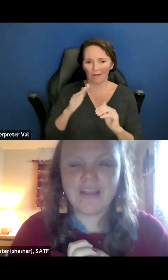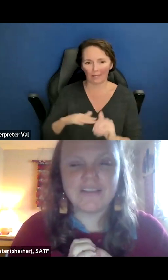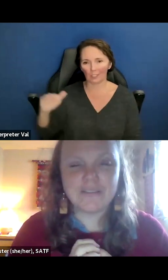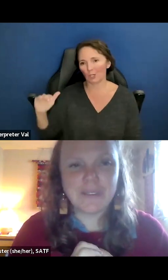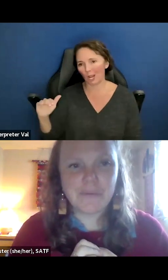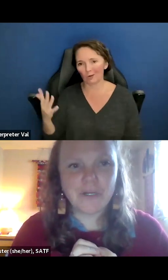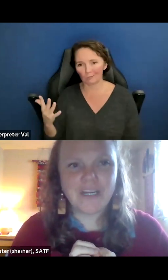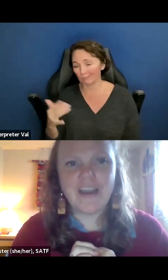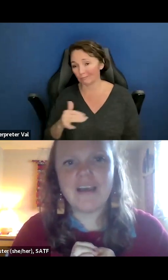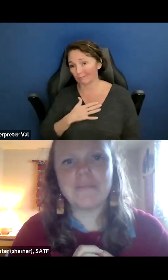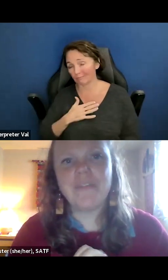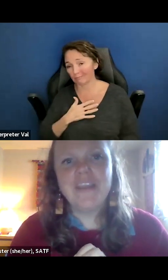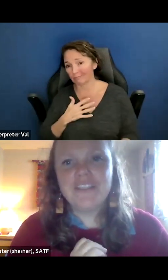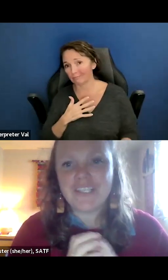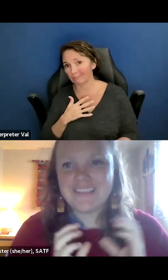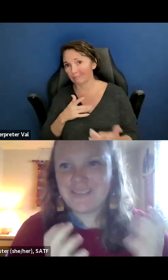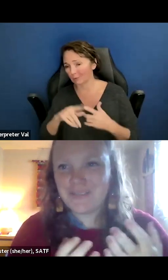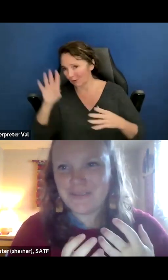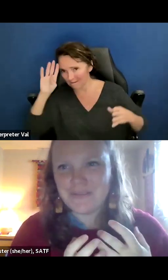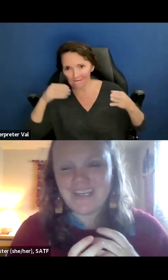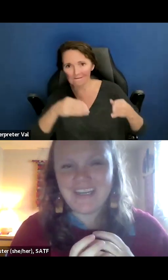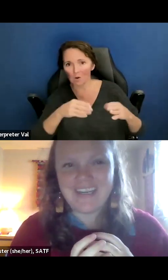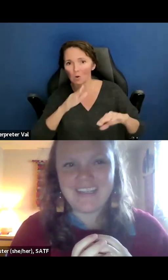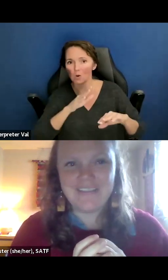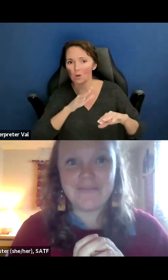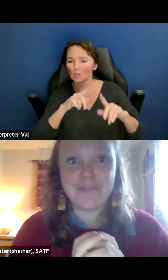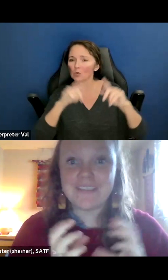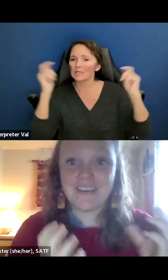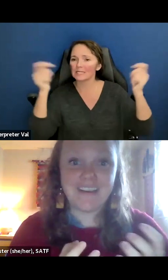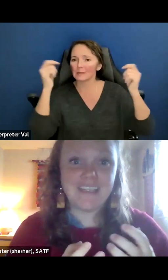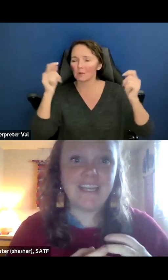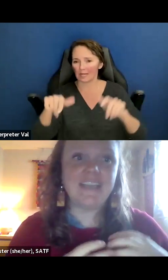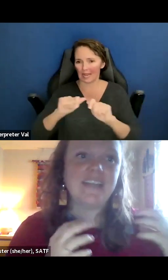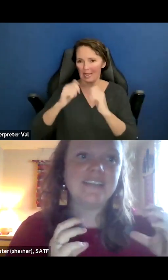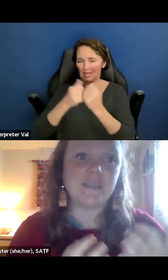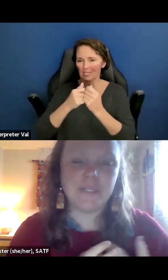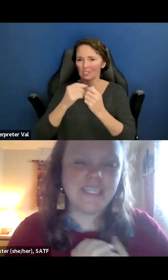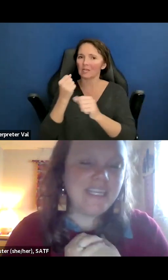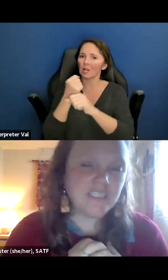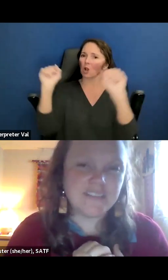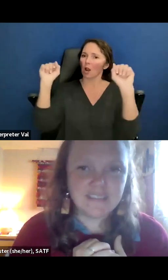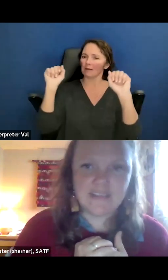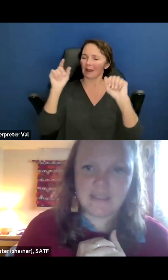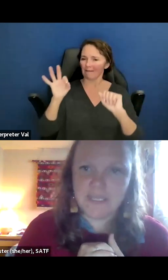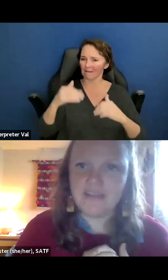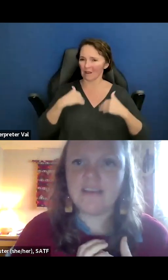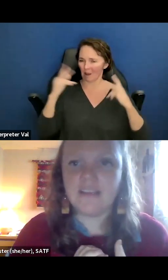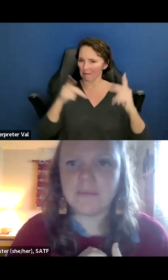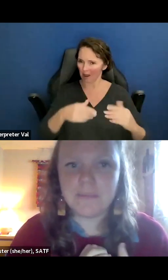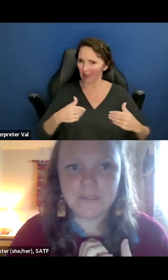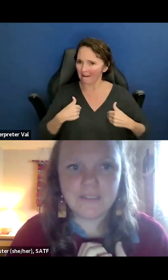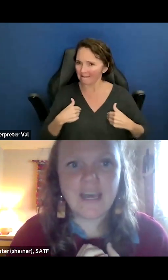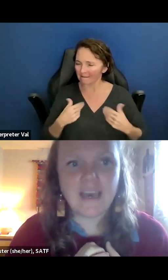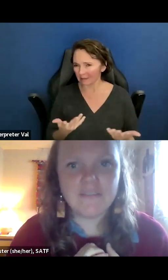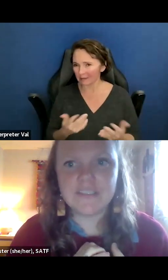youth a little bit more just to focus on and celebrate the agency and autonomy that